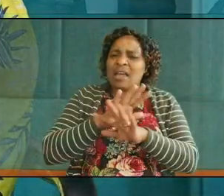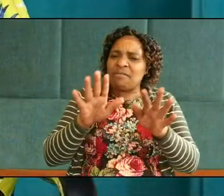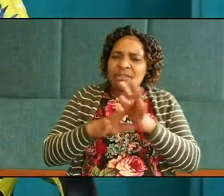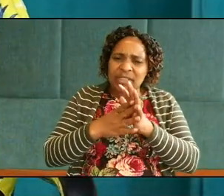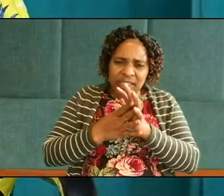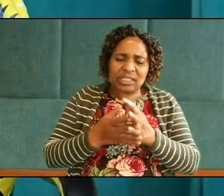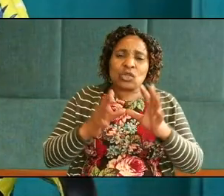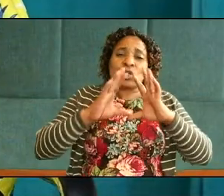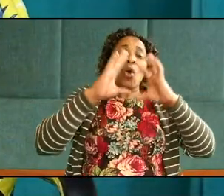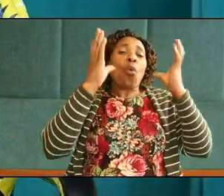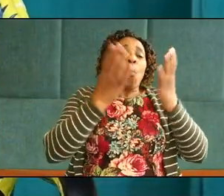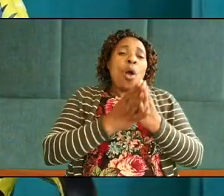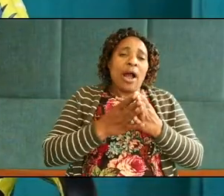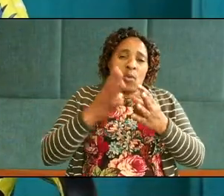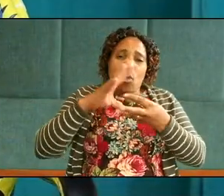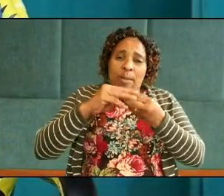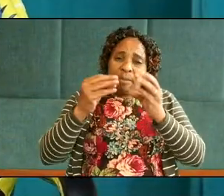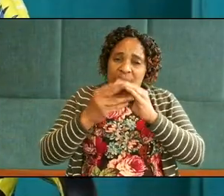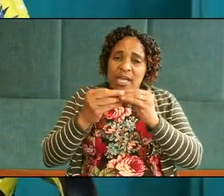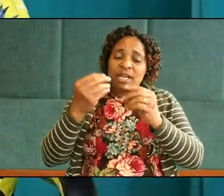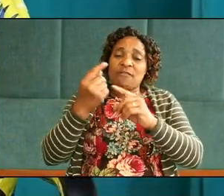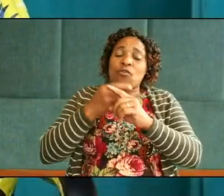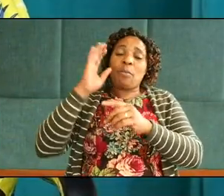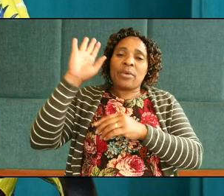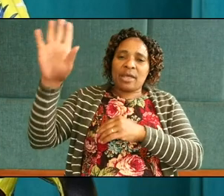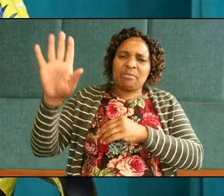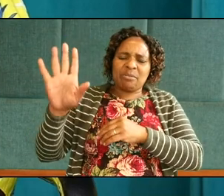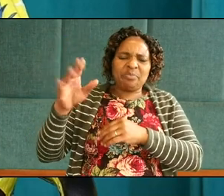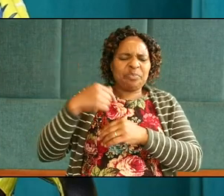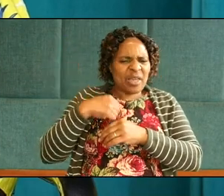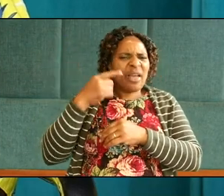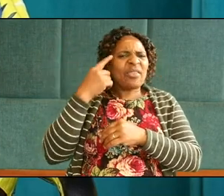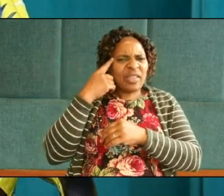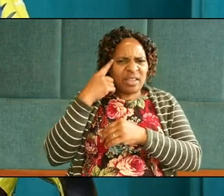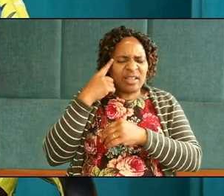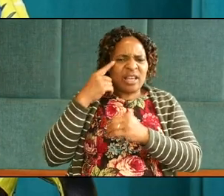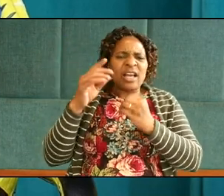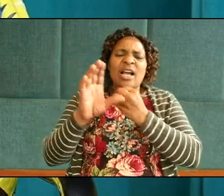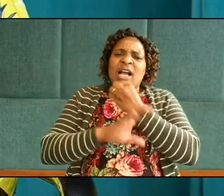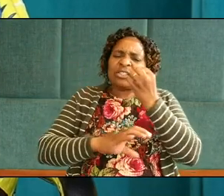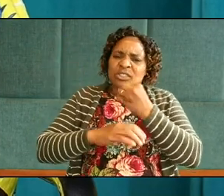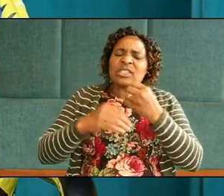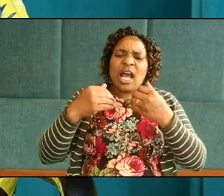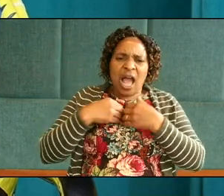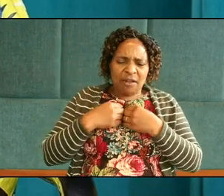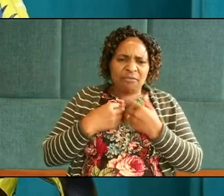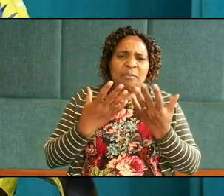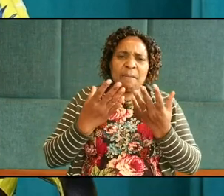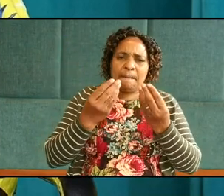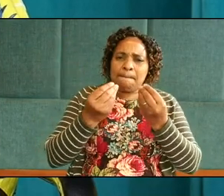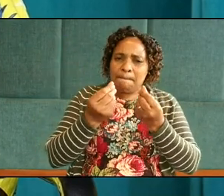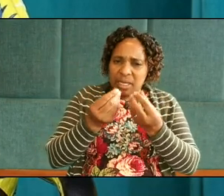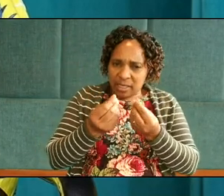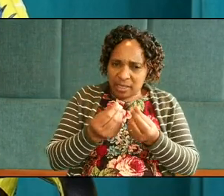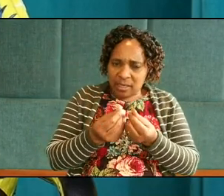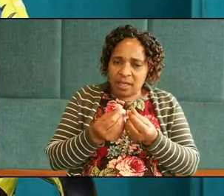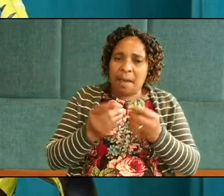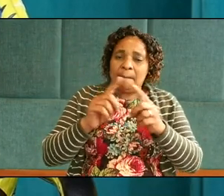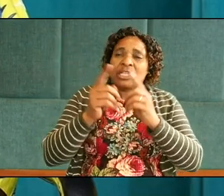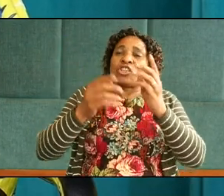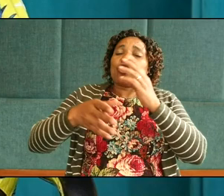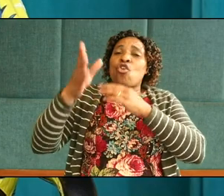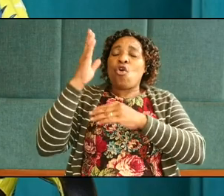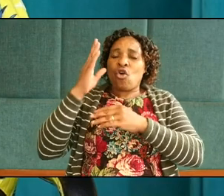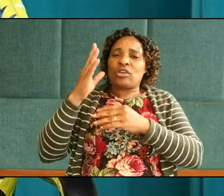by Him. Like, think about God as, like, countries have currency, right? But God created the